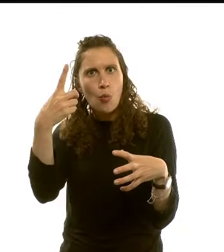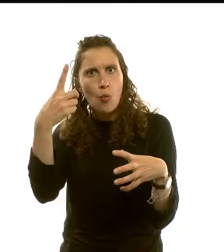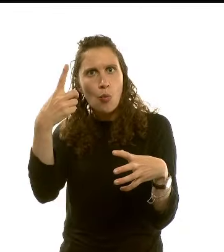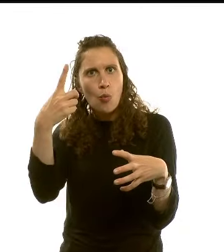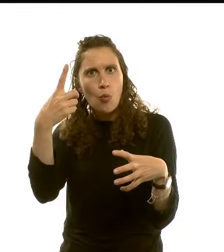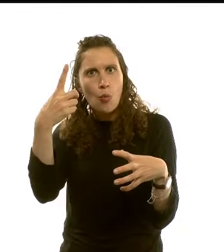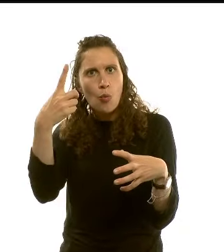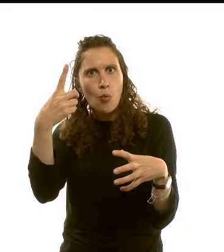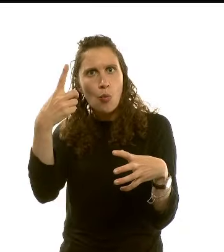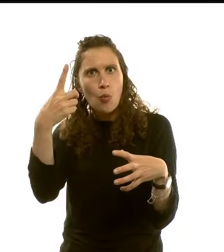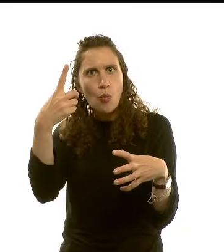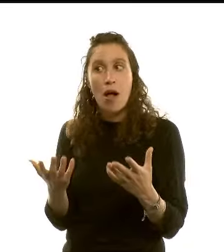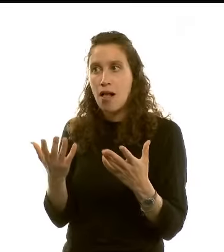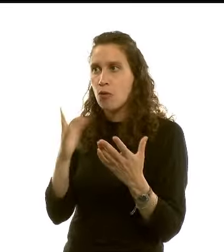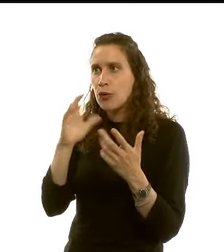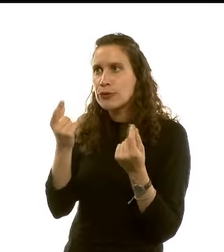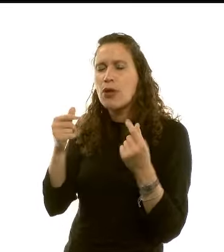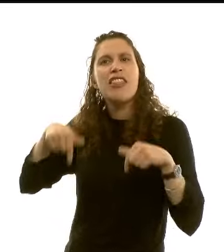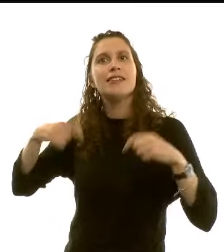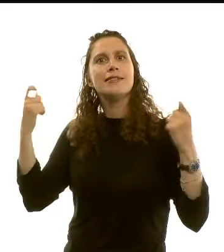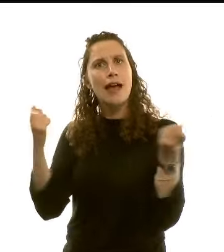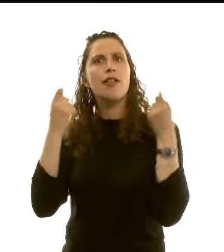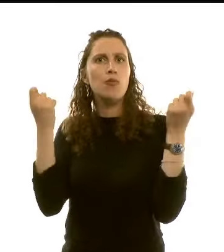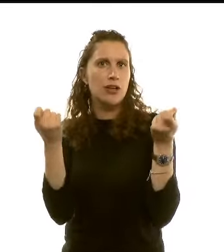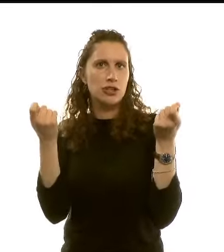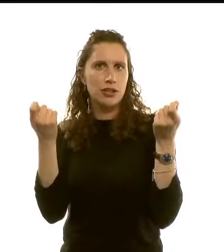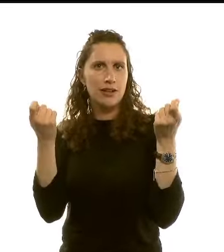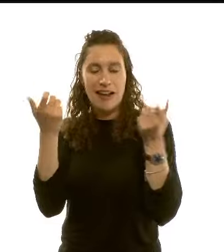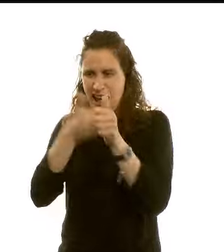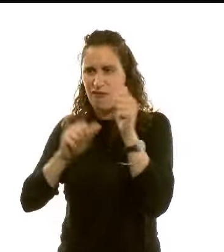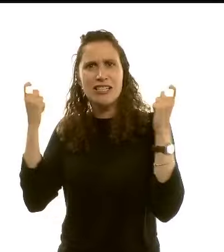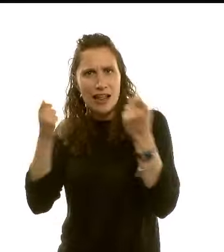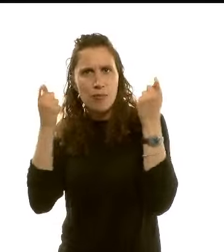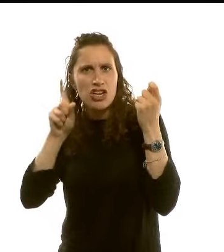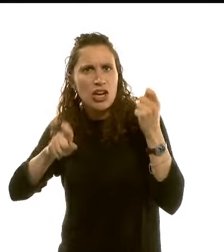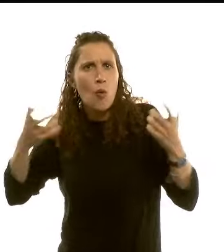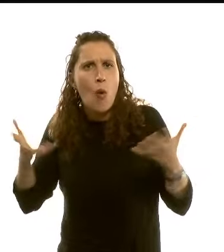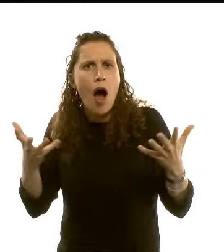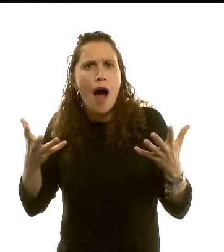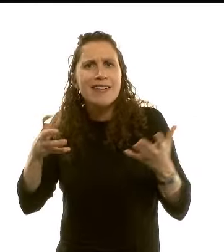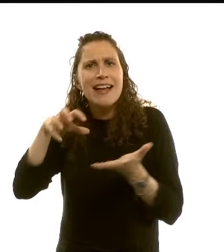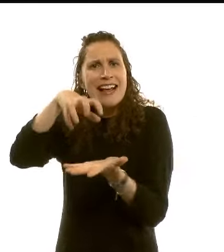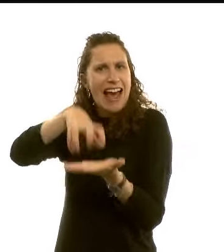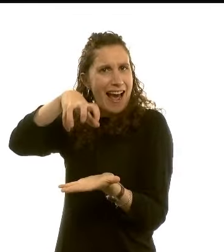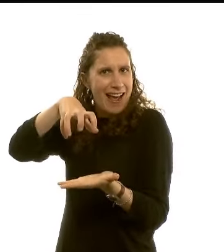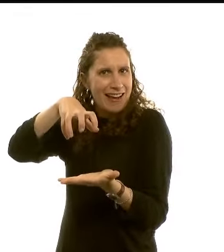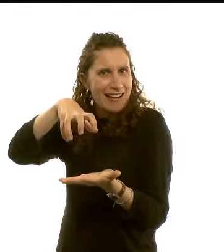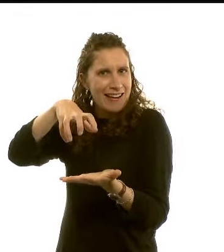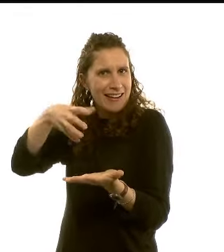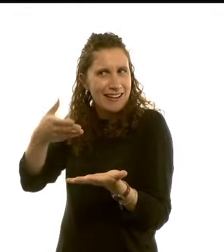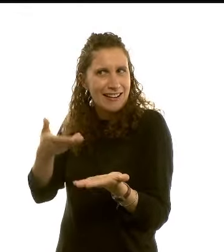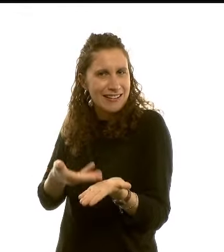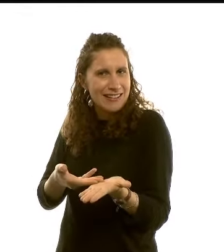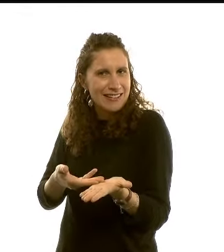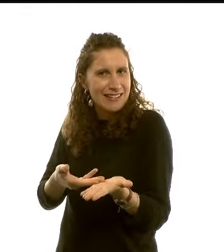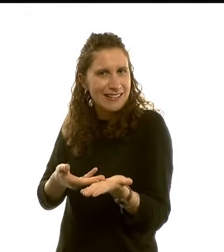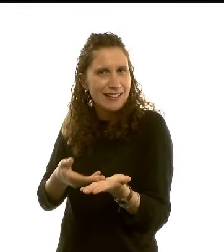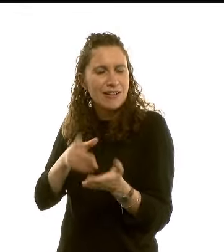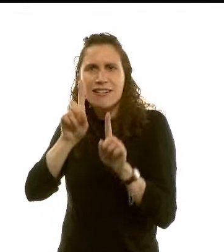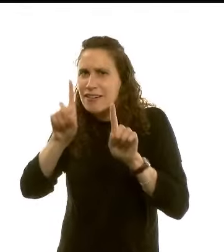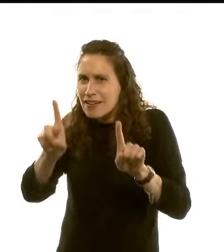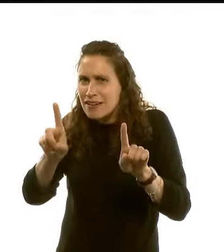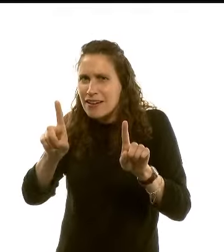to be? Well, this is a celebration, and what does every celebration need? Cake! But this is